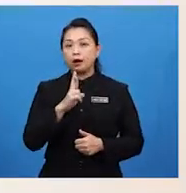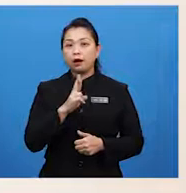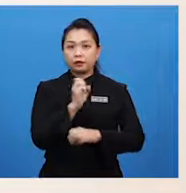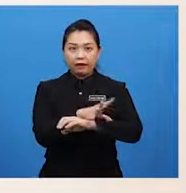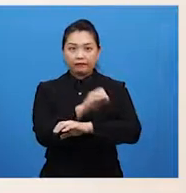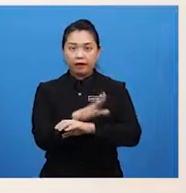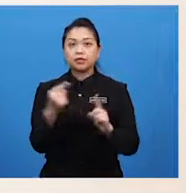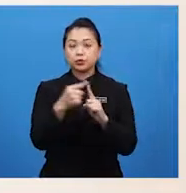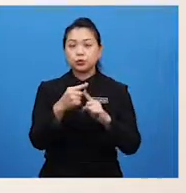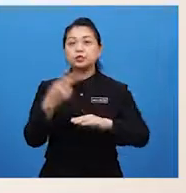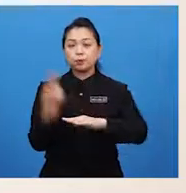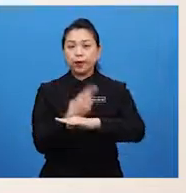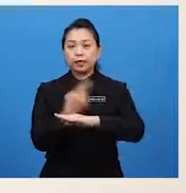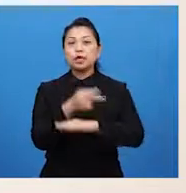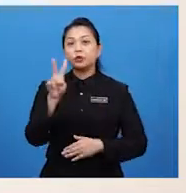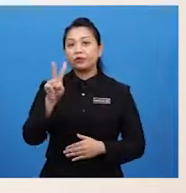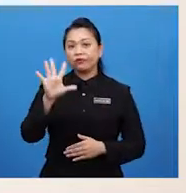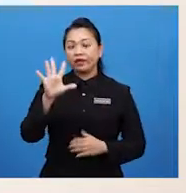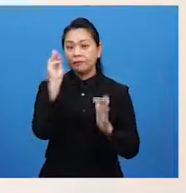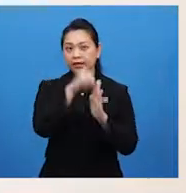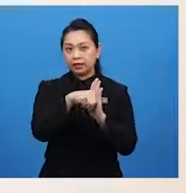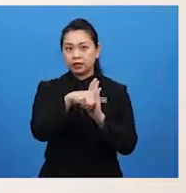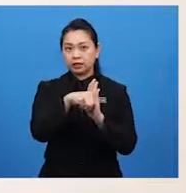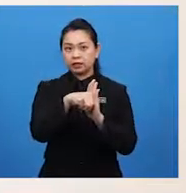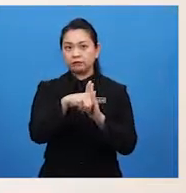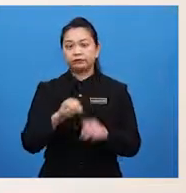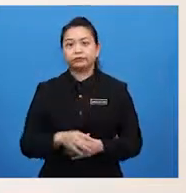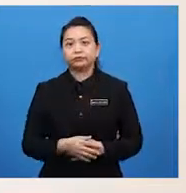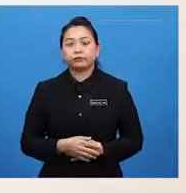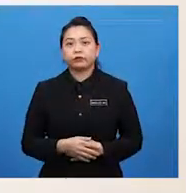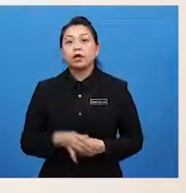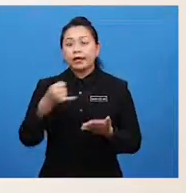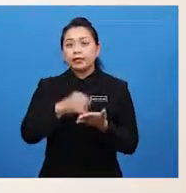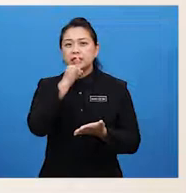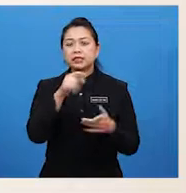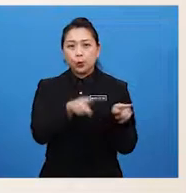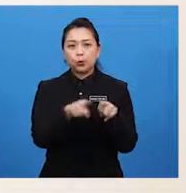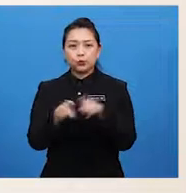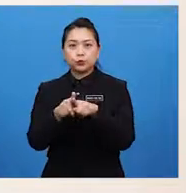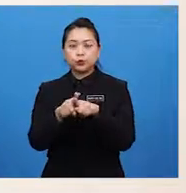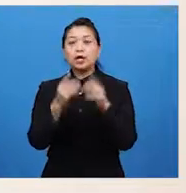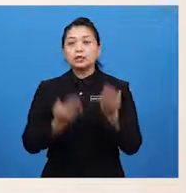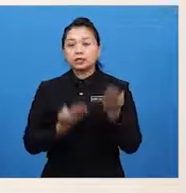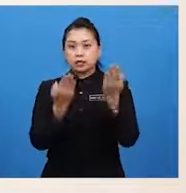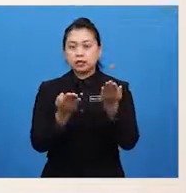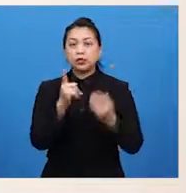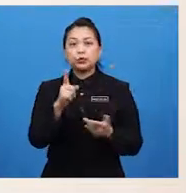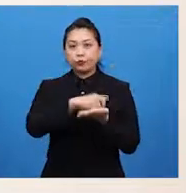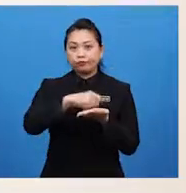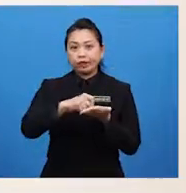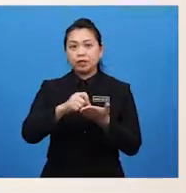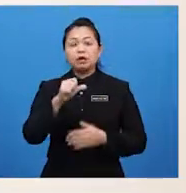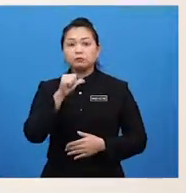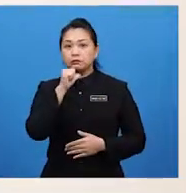advised to spend 25 minutes. It is also suggested that you write